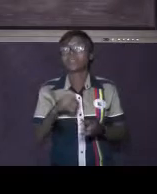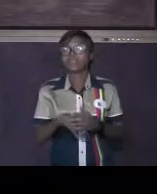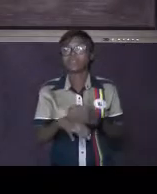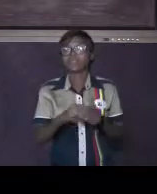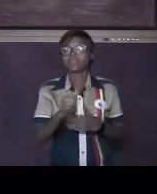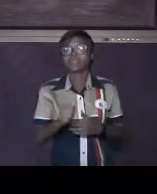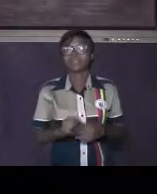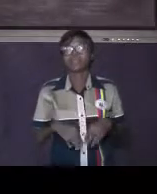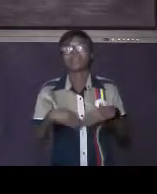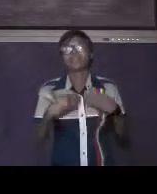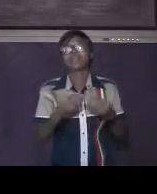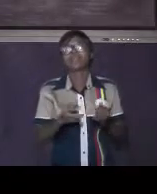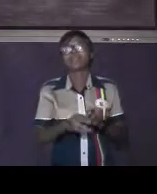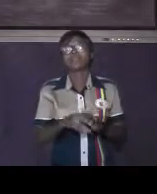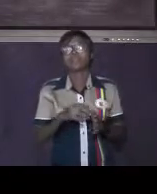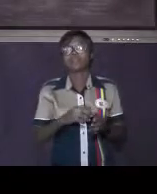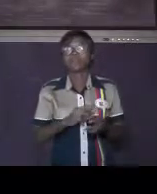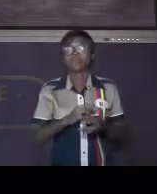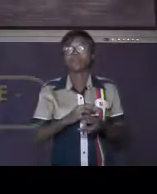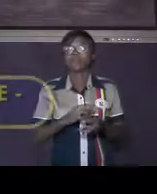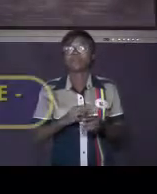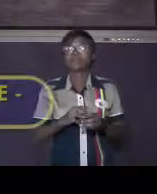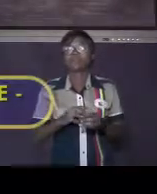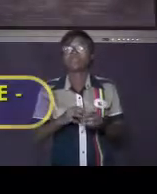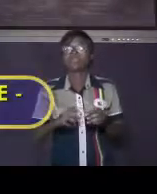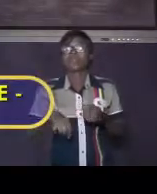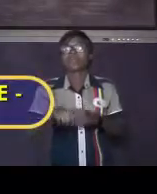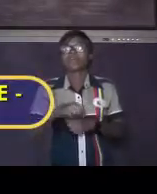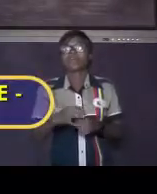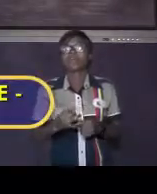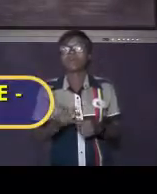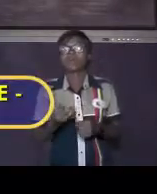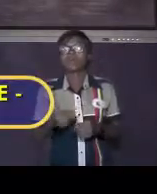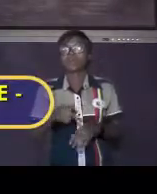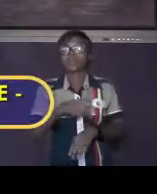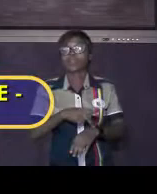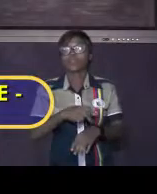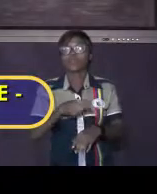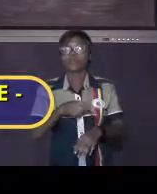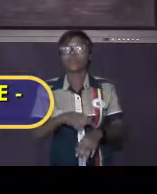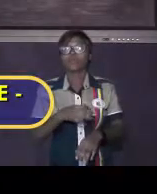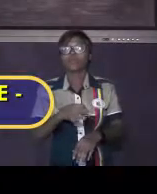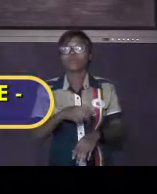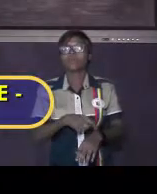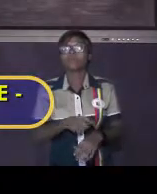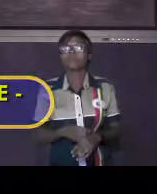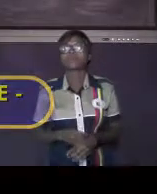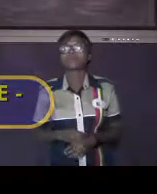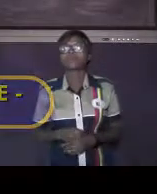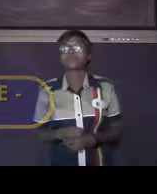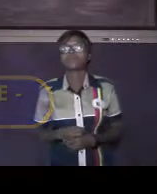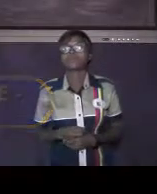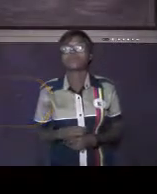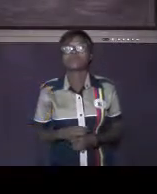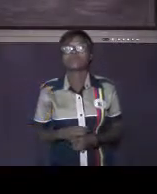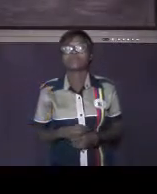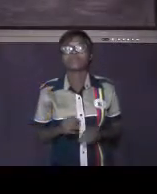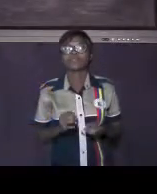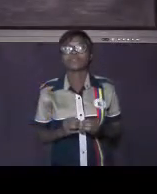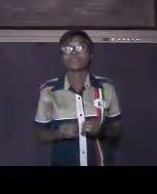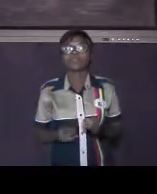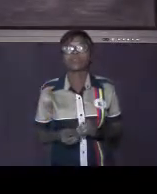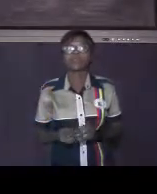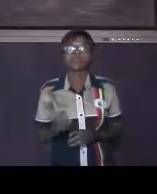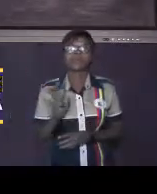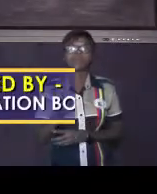given area over a long period of time. The atmospheric condition of a place over a long